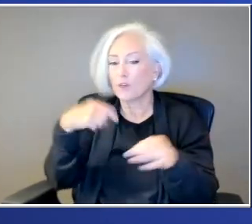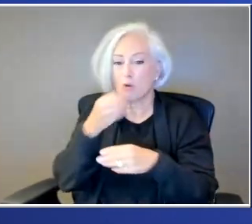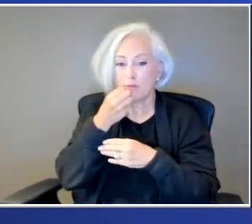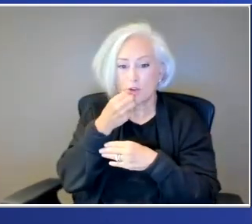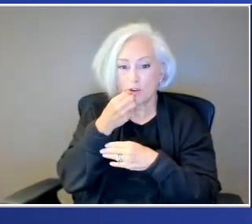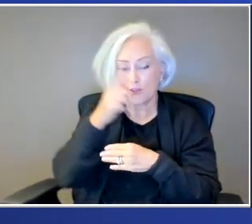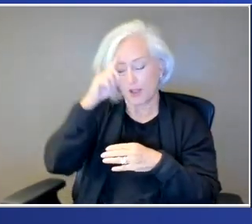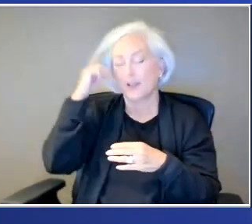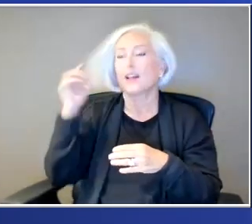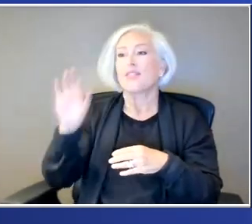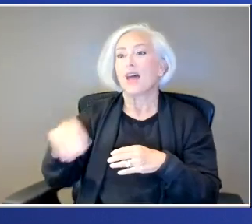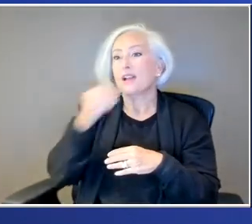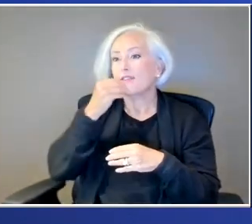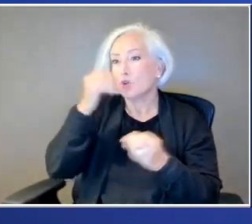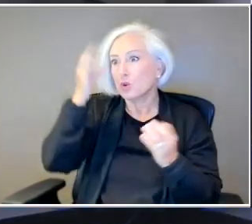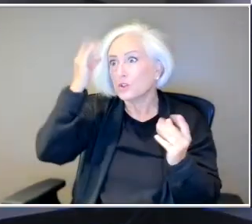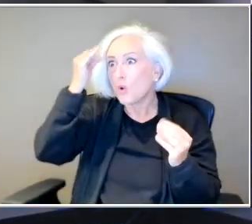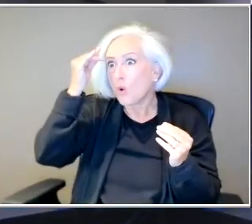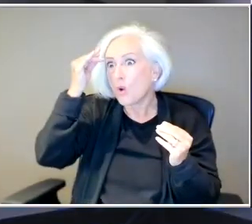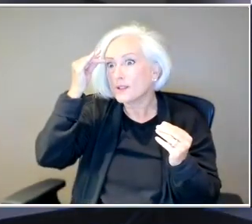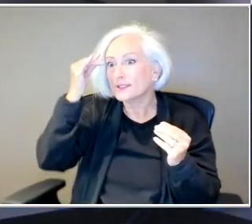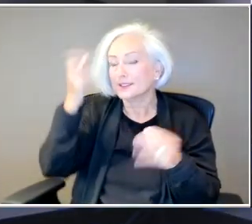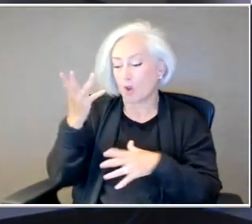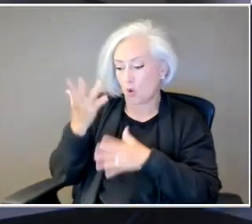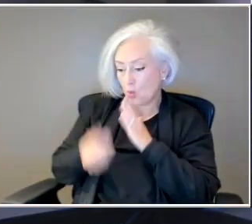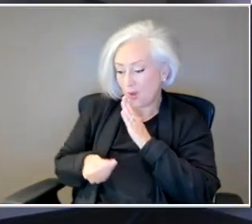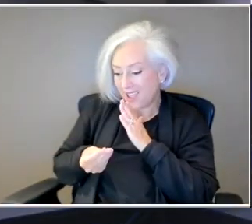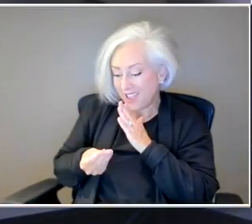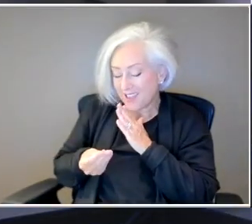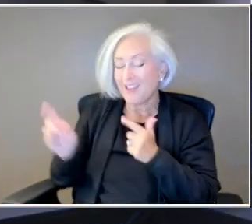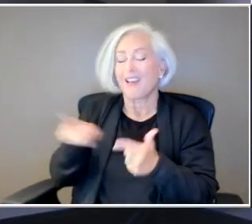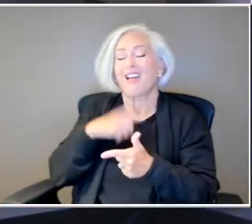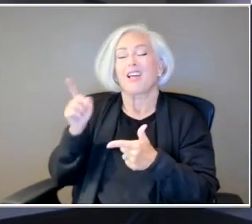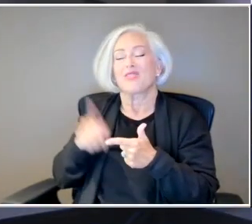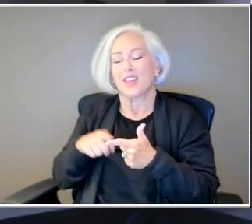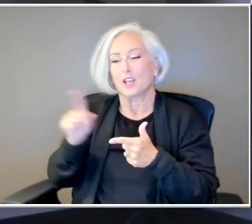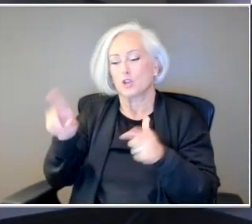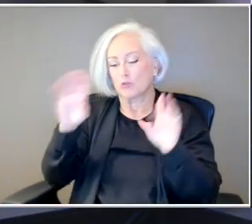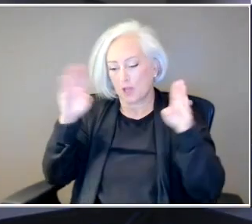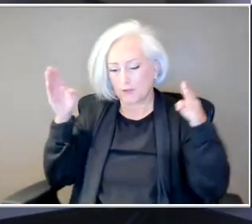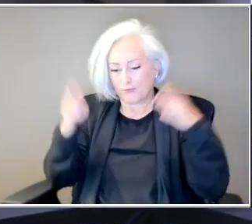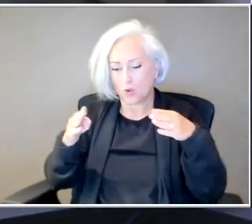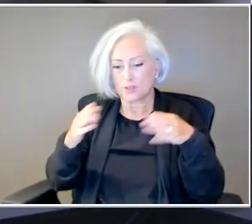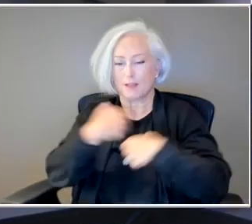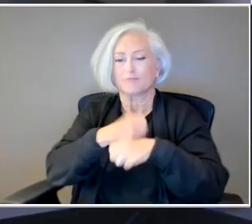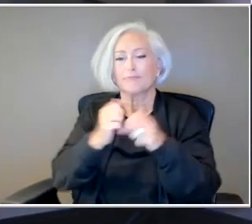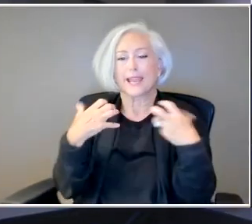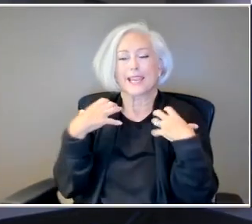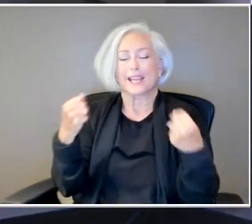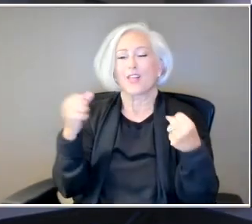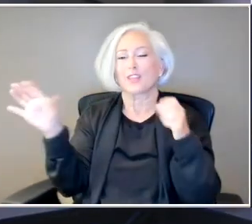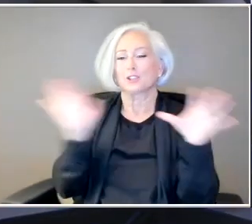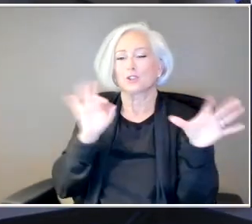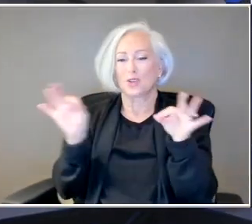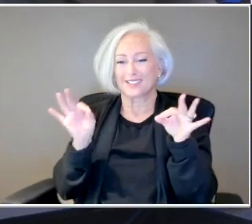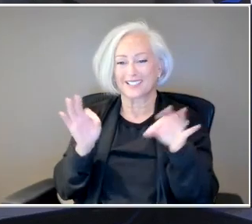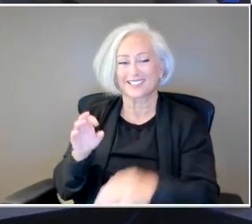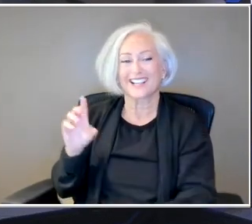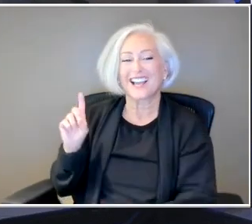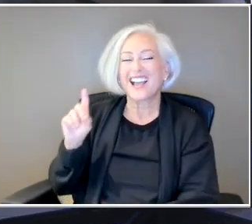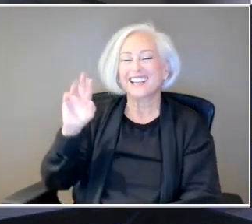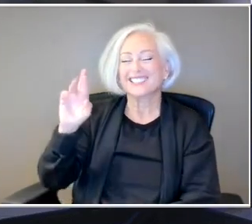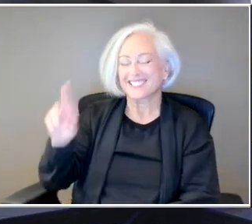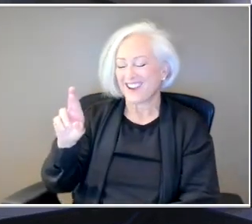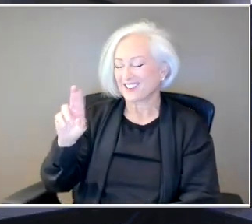to make better health choices. Food noise, I like the sound. That's an interesting way of describing it. Dr. Tifo, you're kind of shaking your head and agreeing. From